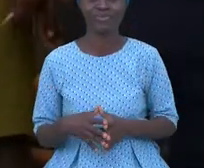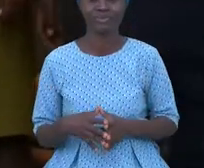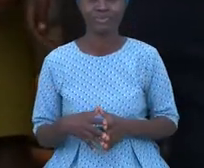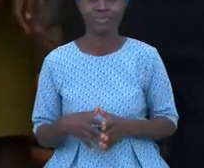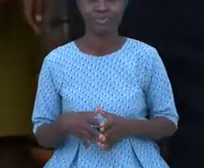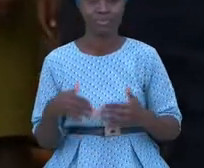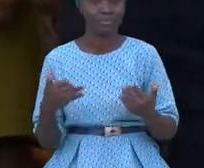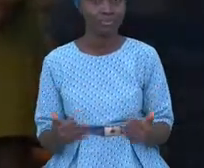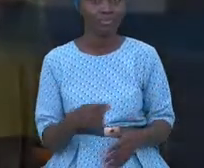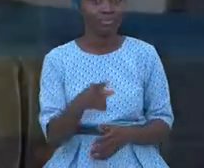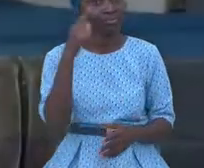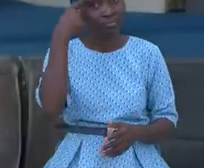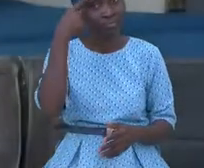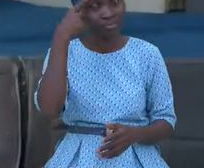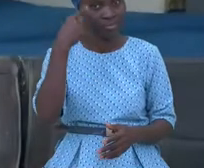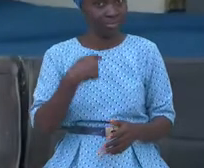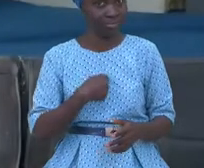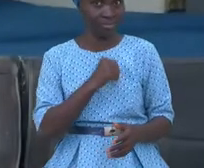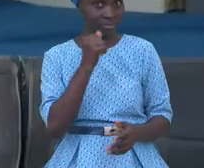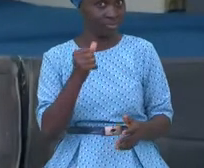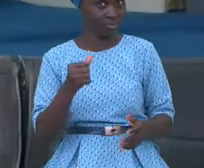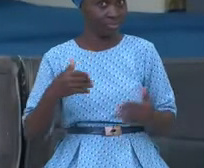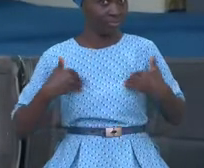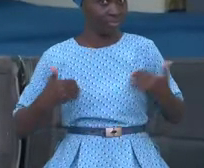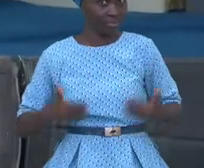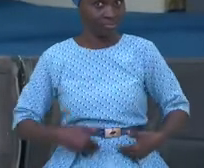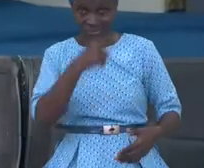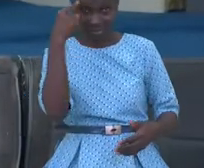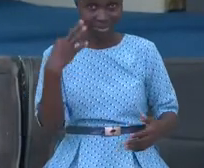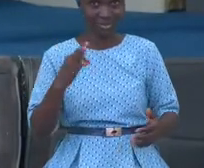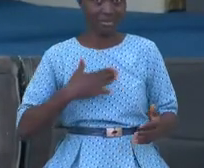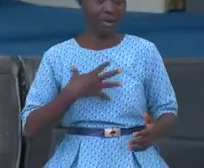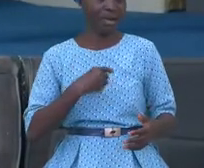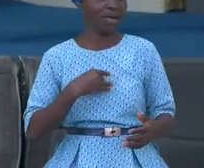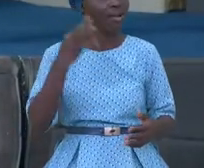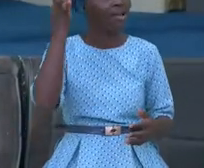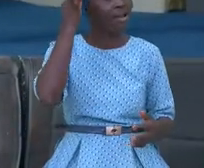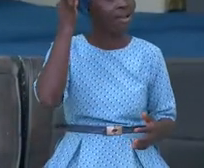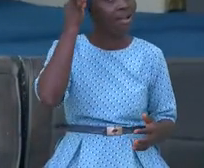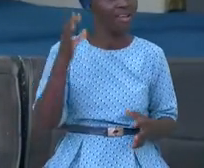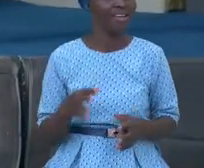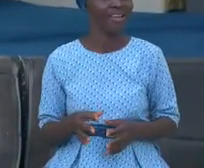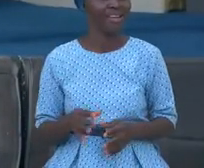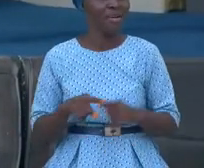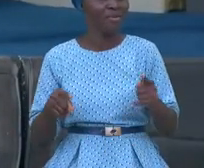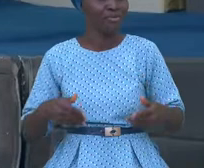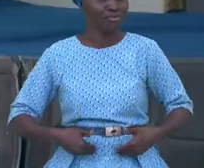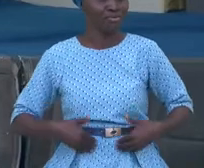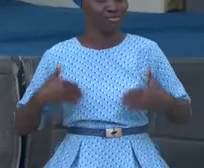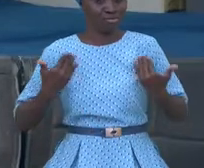Now you think I am not a youth because you see my gray hair. But the youth is inside